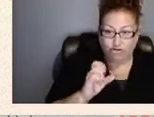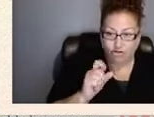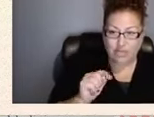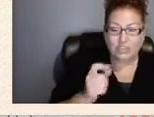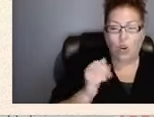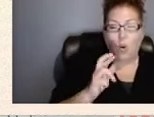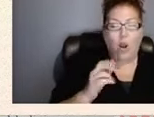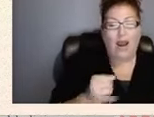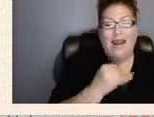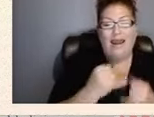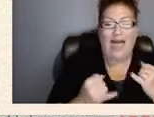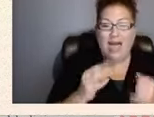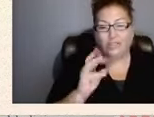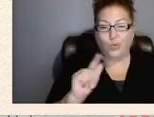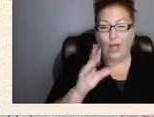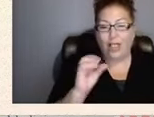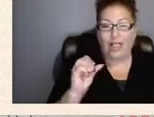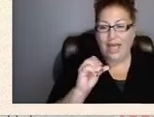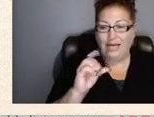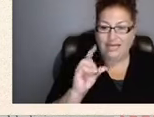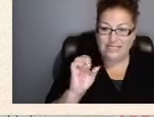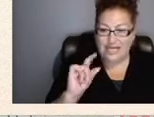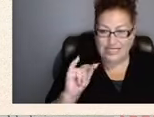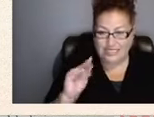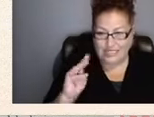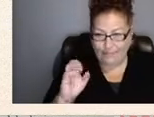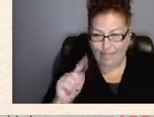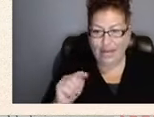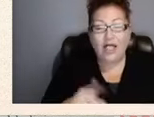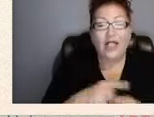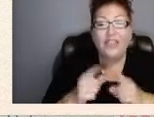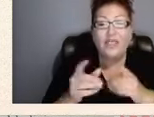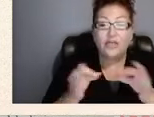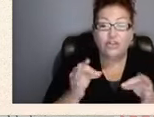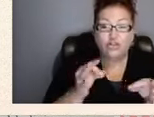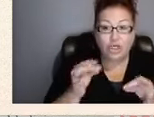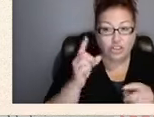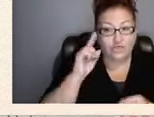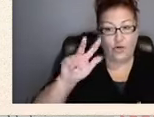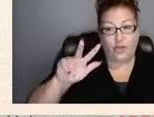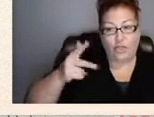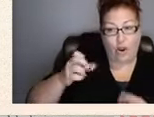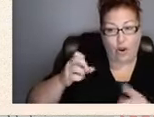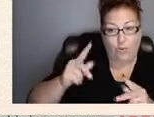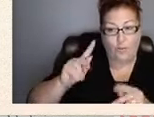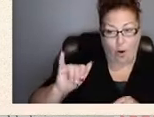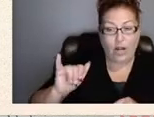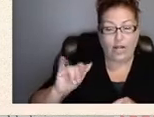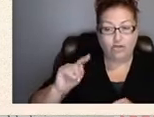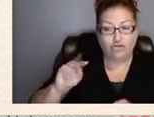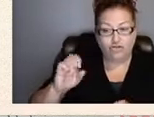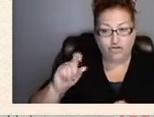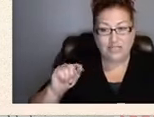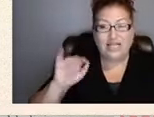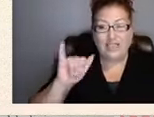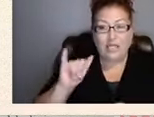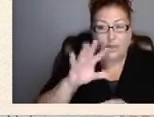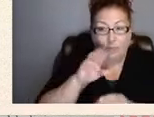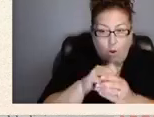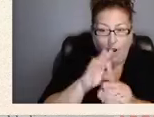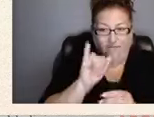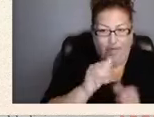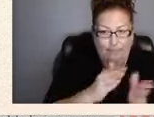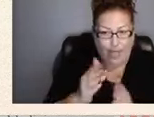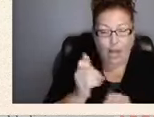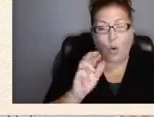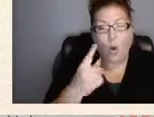testament, and then the instructions for the third-party special needs trust are part of that plan. Or we can set up